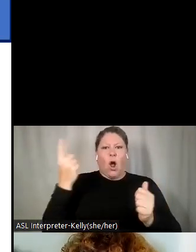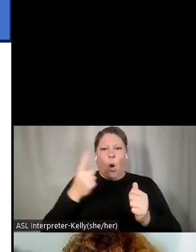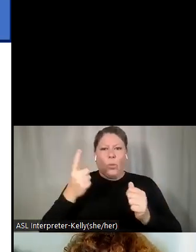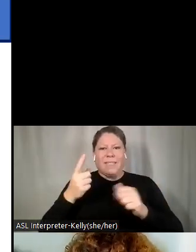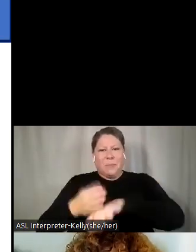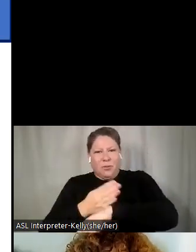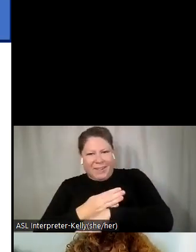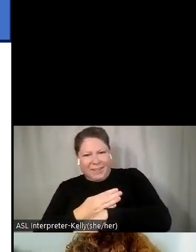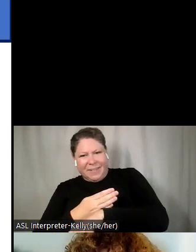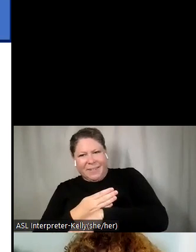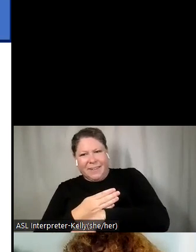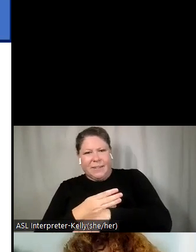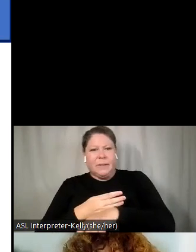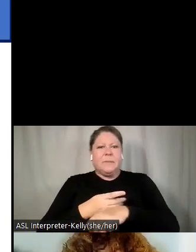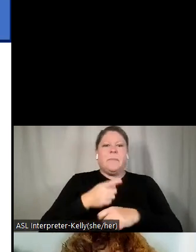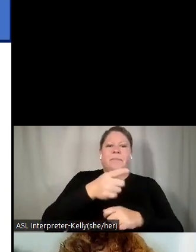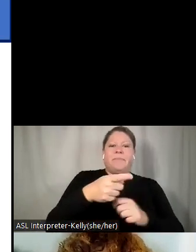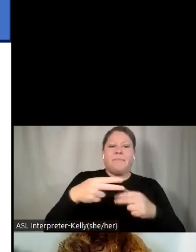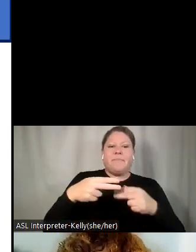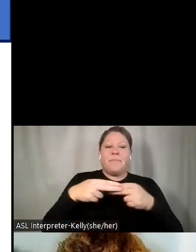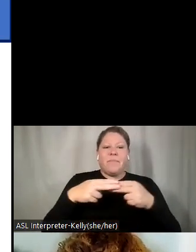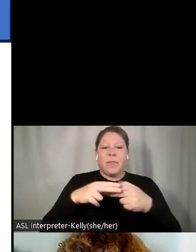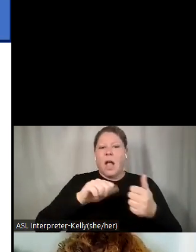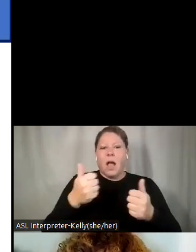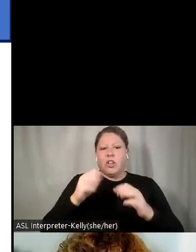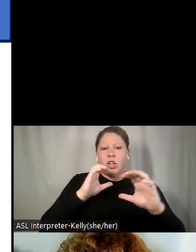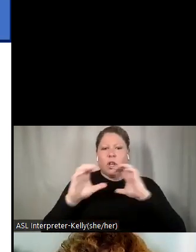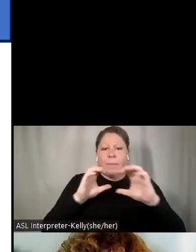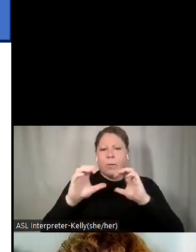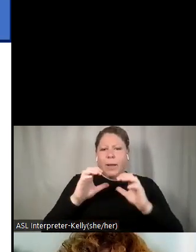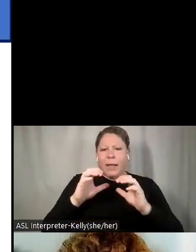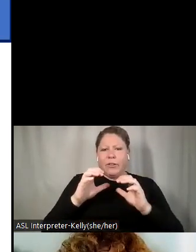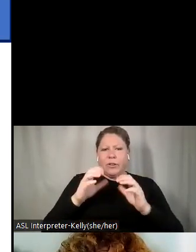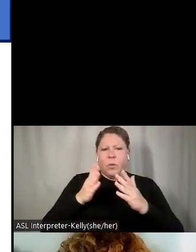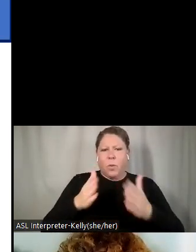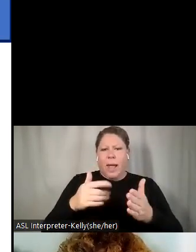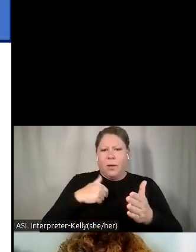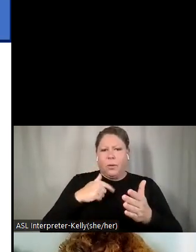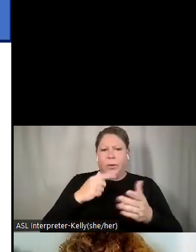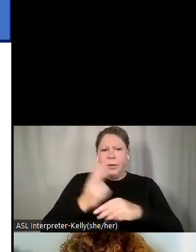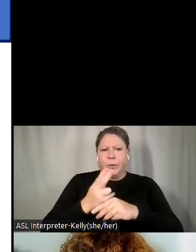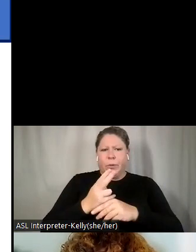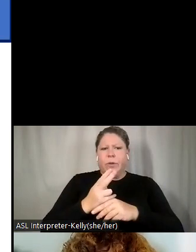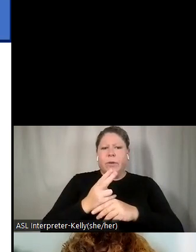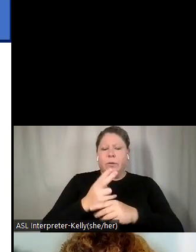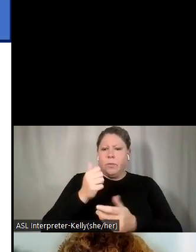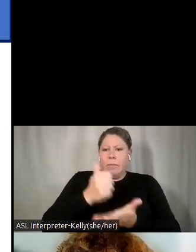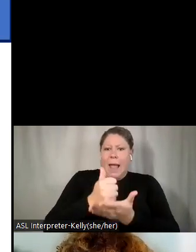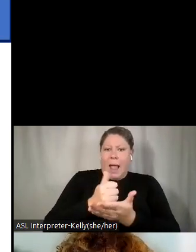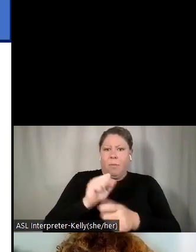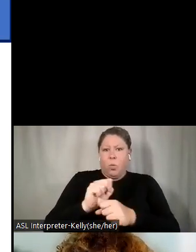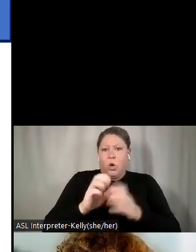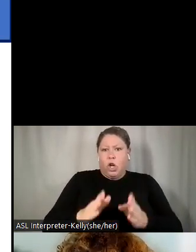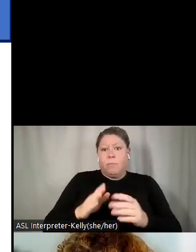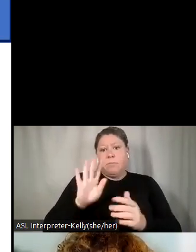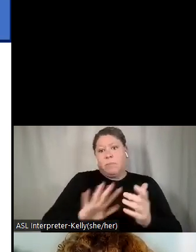this slide another communication device that we use with CDPH to help the people who work there, and there are about 4,500